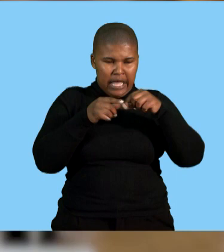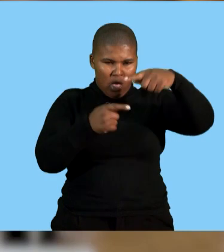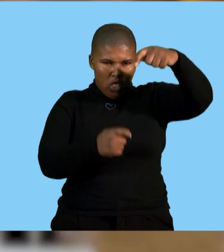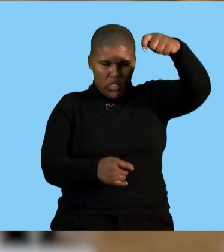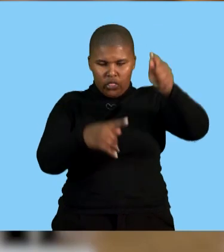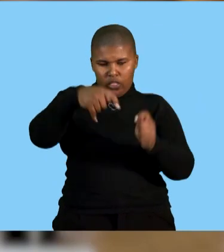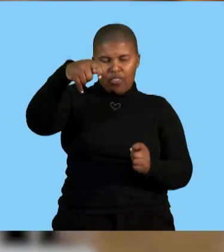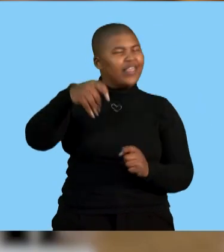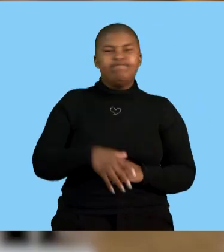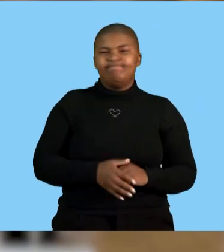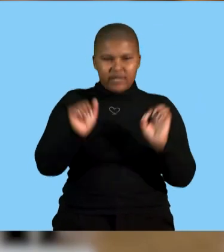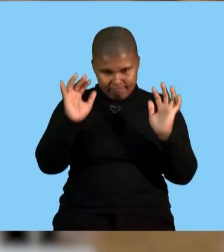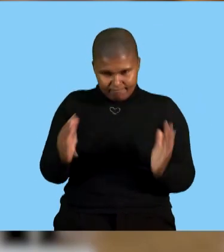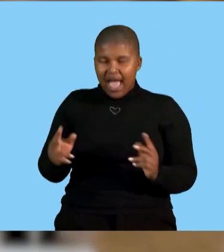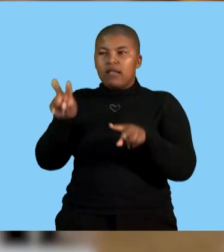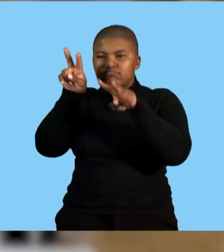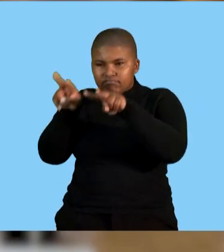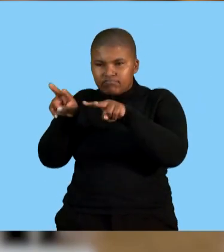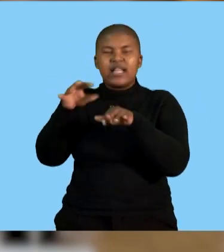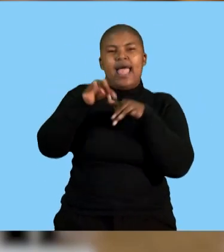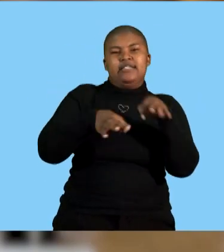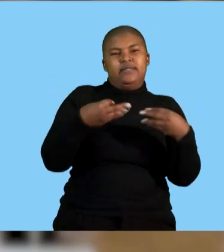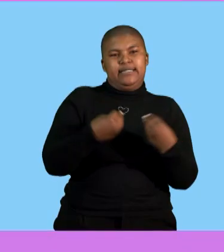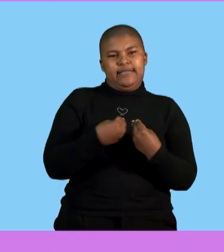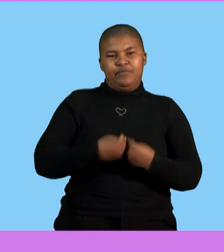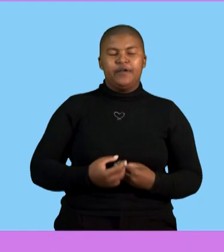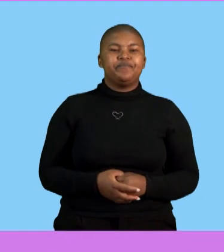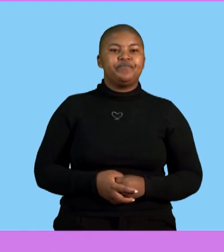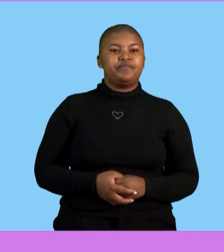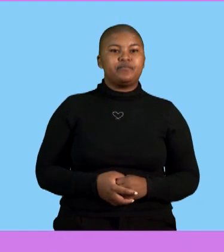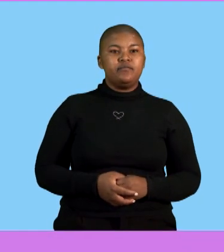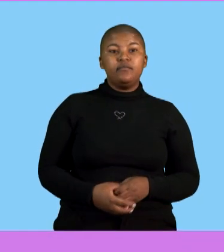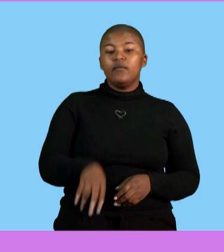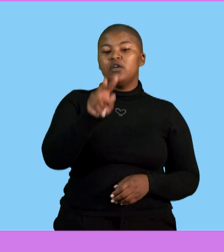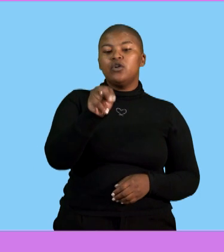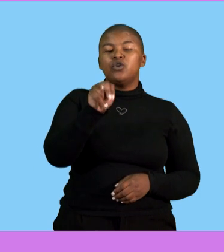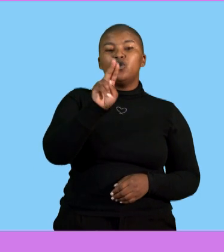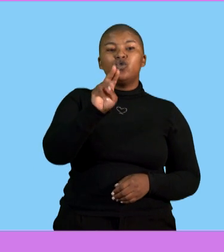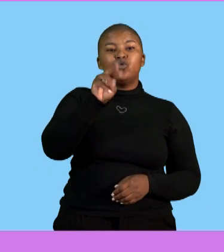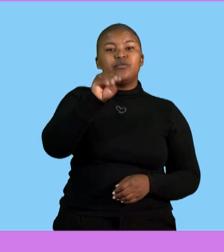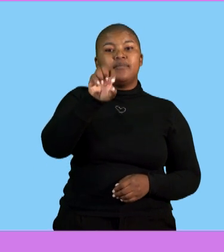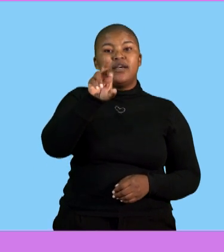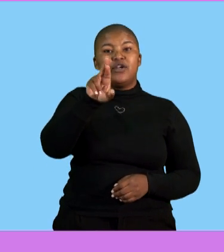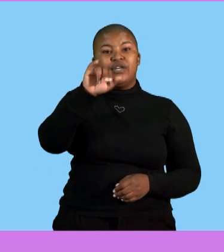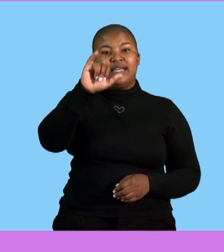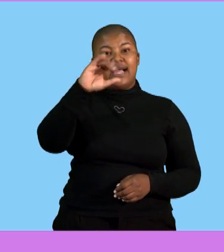be observed, and it describes something. Numerical data are the